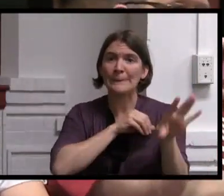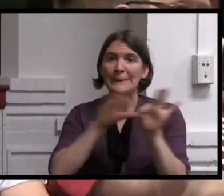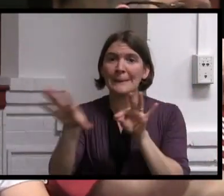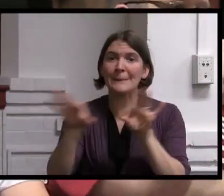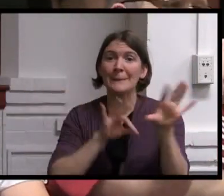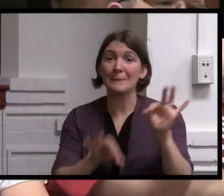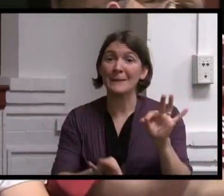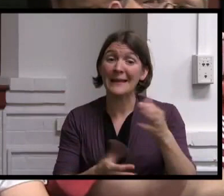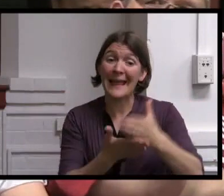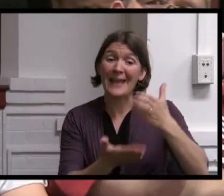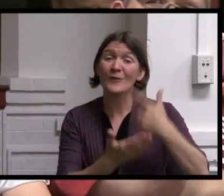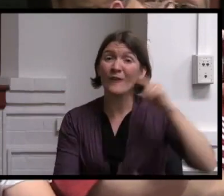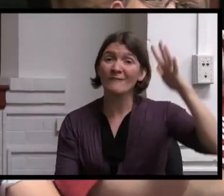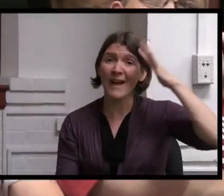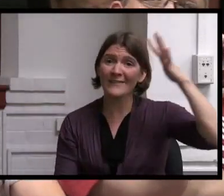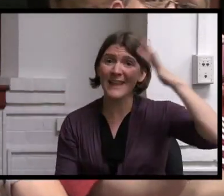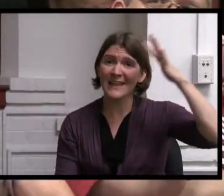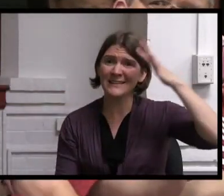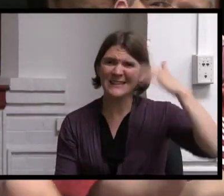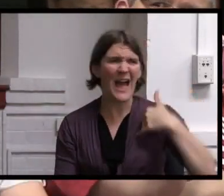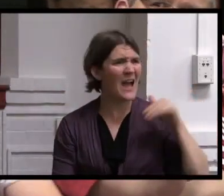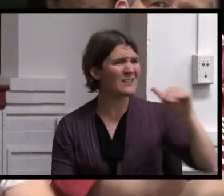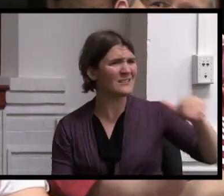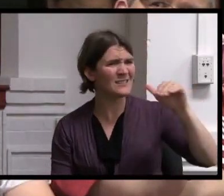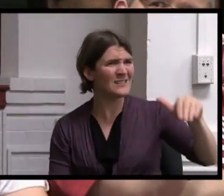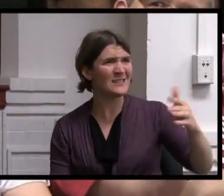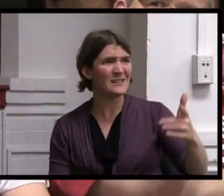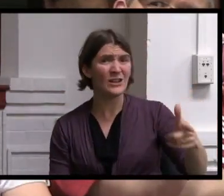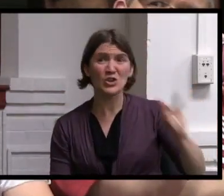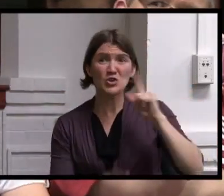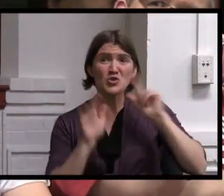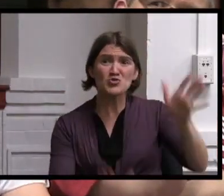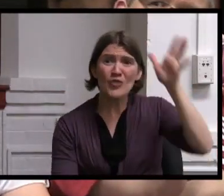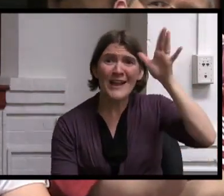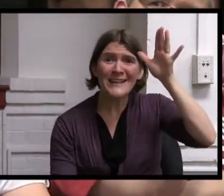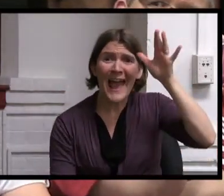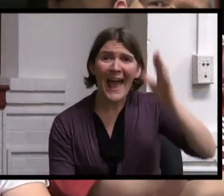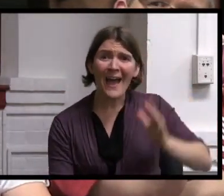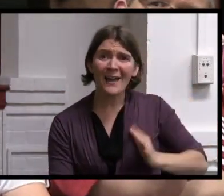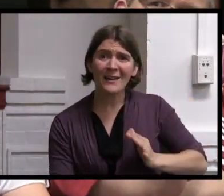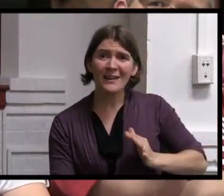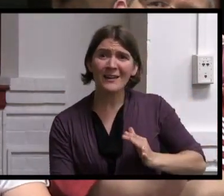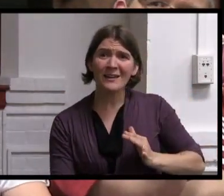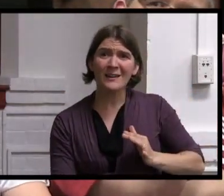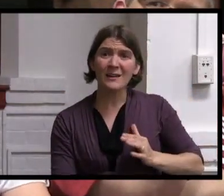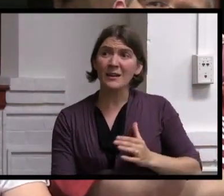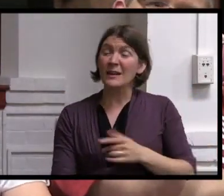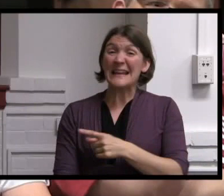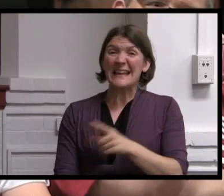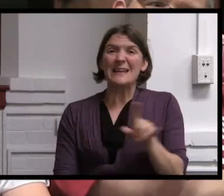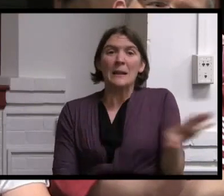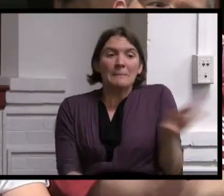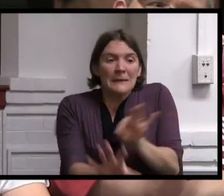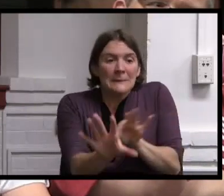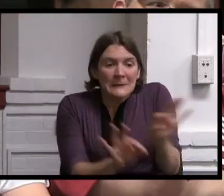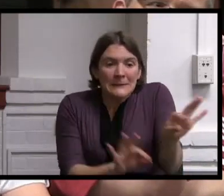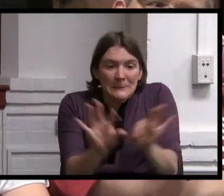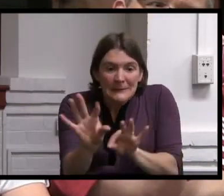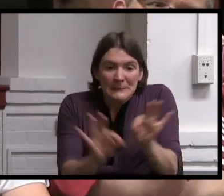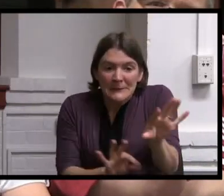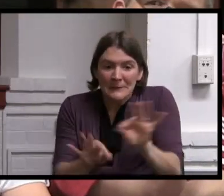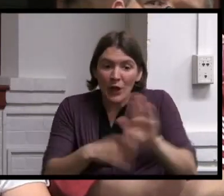out cans. And I told him the other day, I said, "You're a great dad." He goes and picks the trash